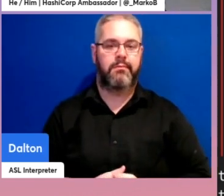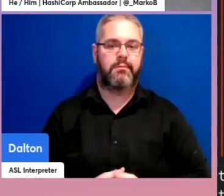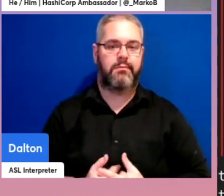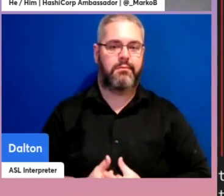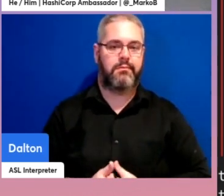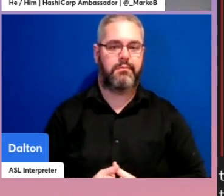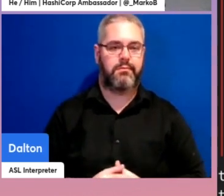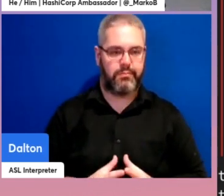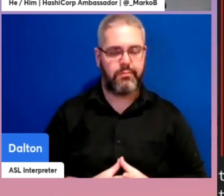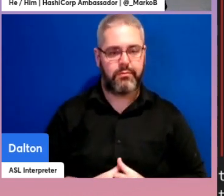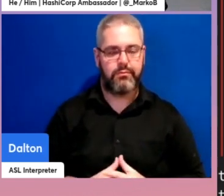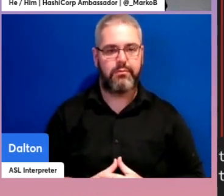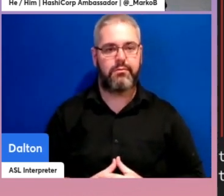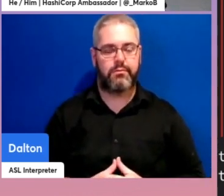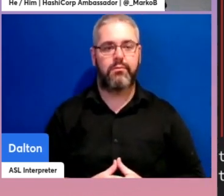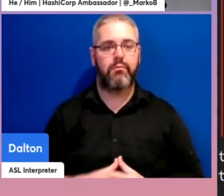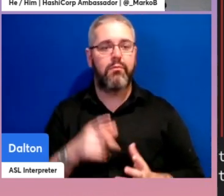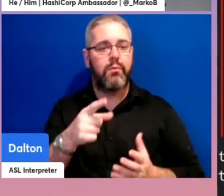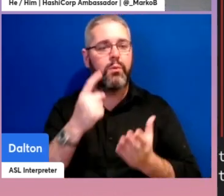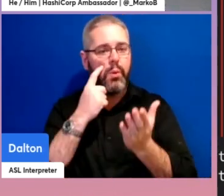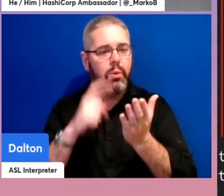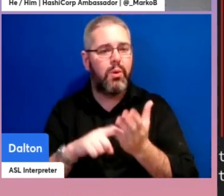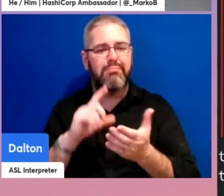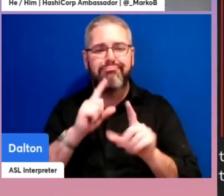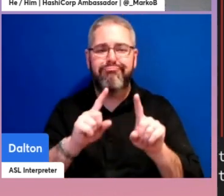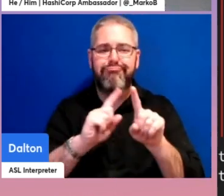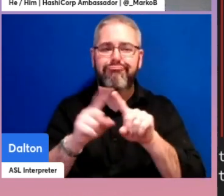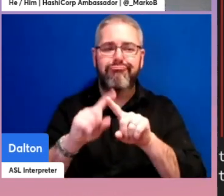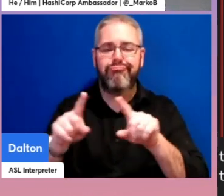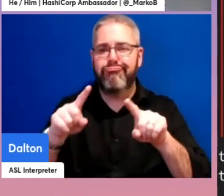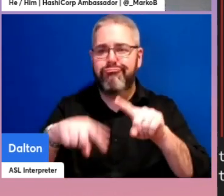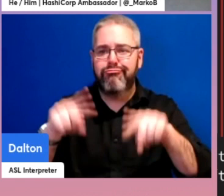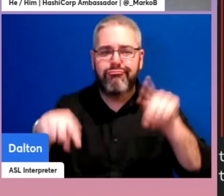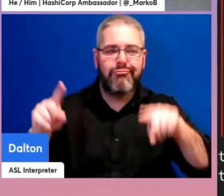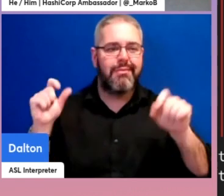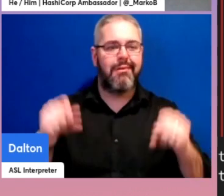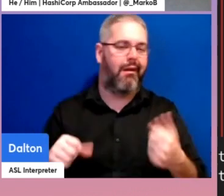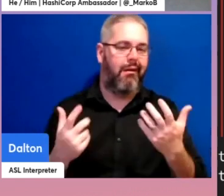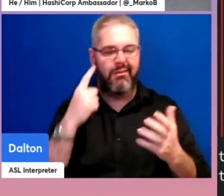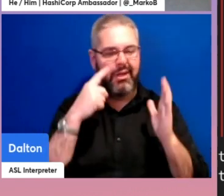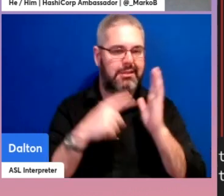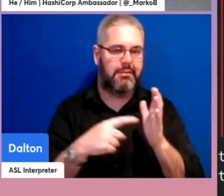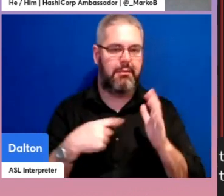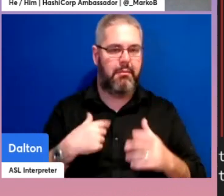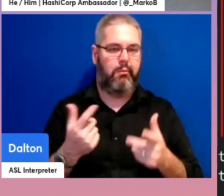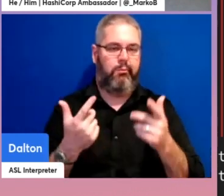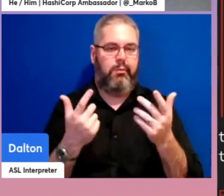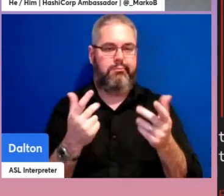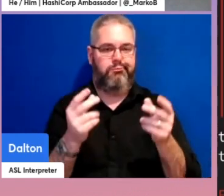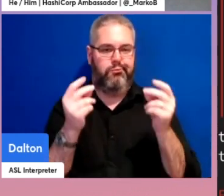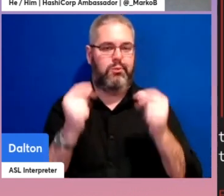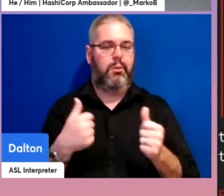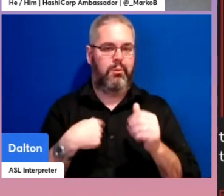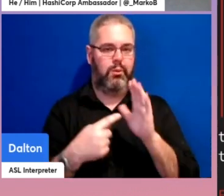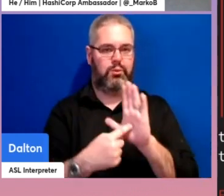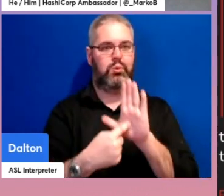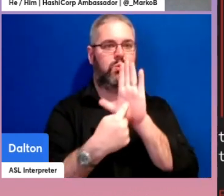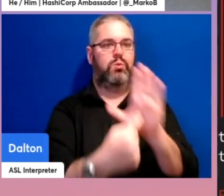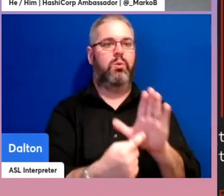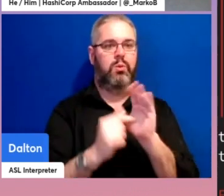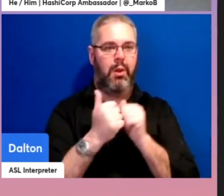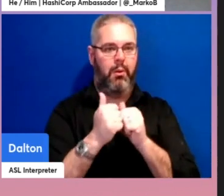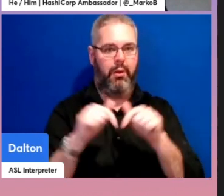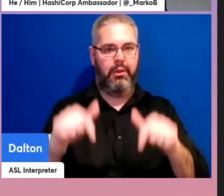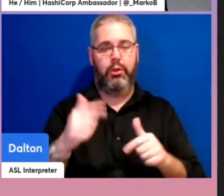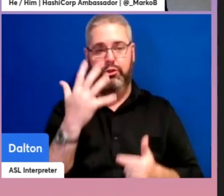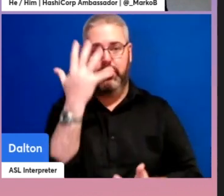And as you can see, you can do all kind of different things here as well. I'm just going to quickly show you how that might look